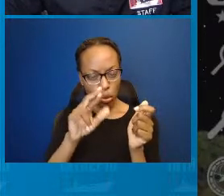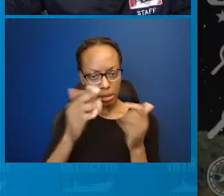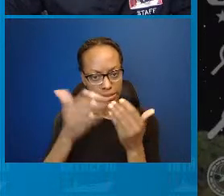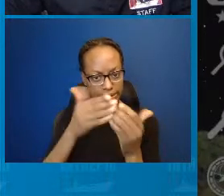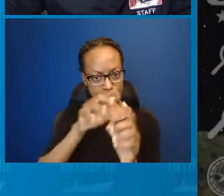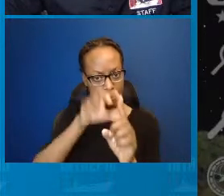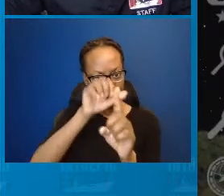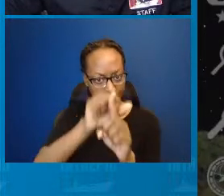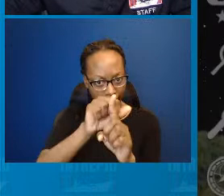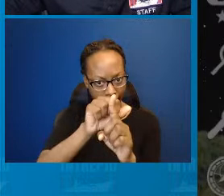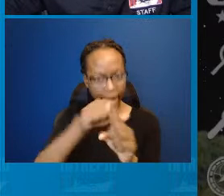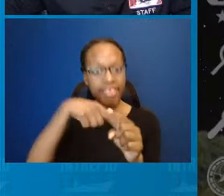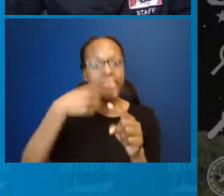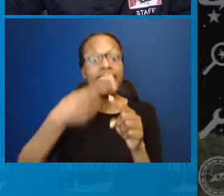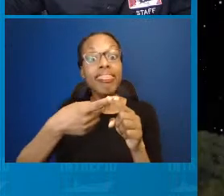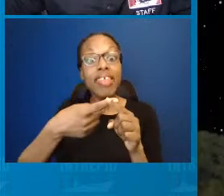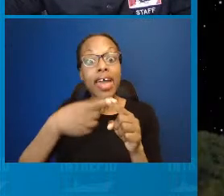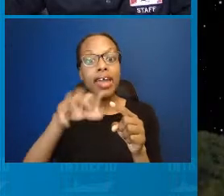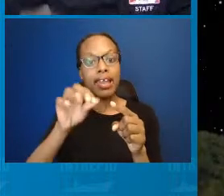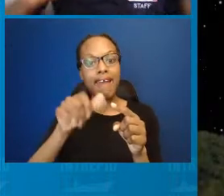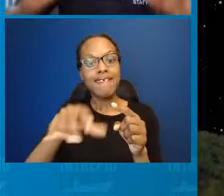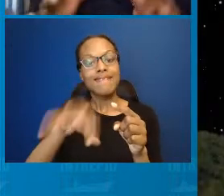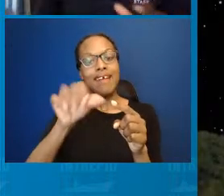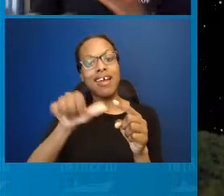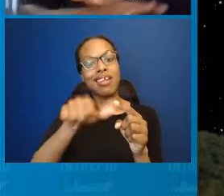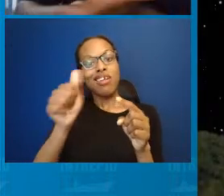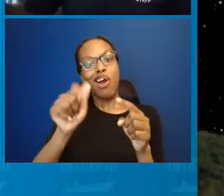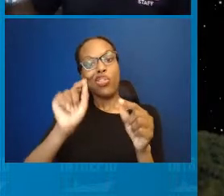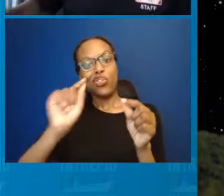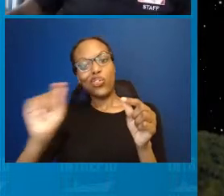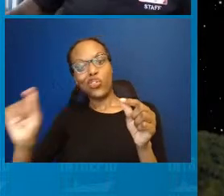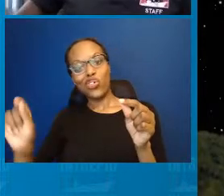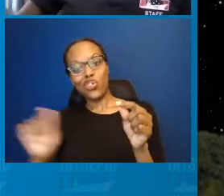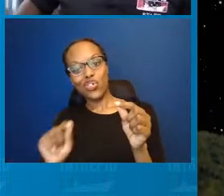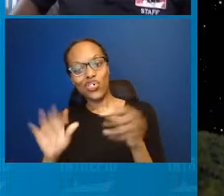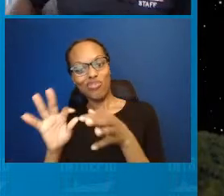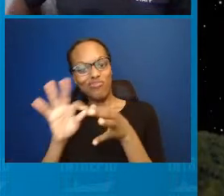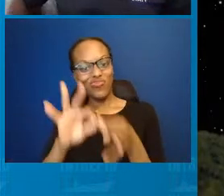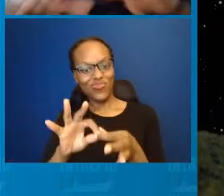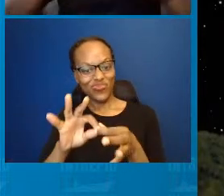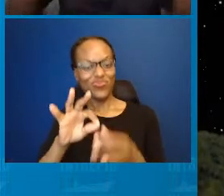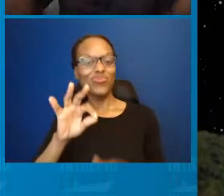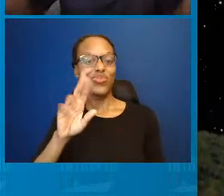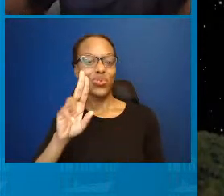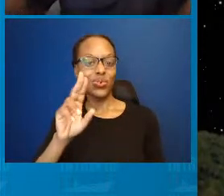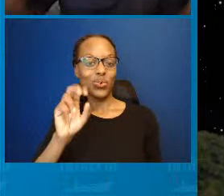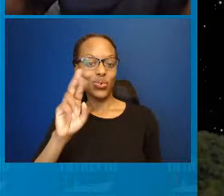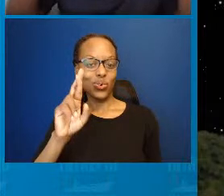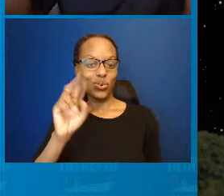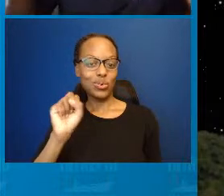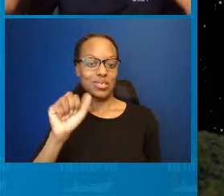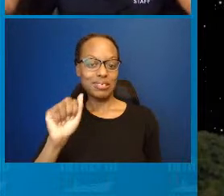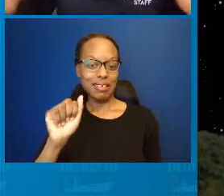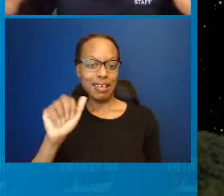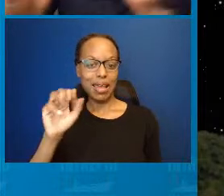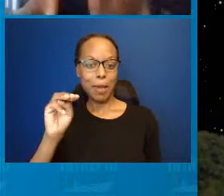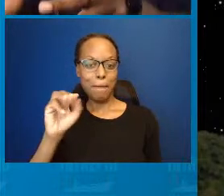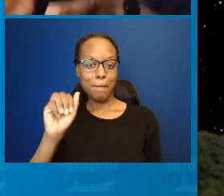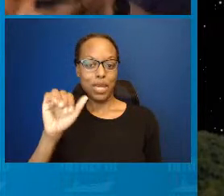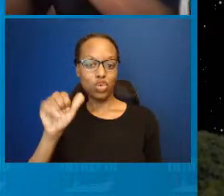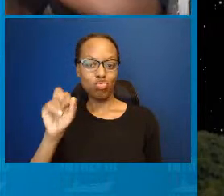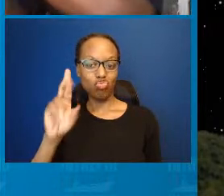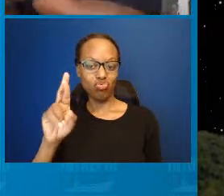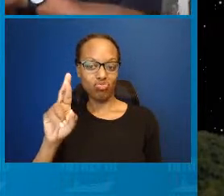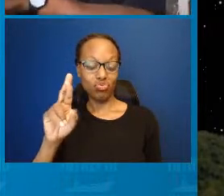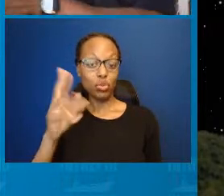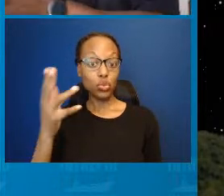us to quickly find a constellation. So the Big Dipper is not a constellation. It's a kind of a distinguishing